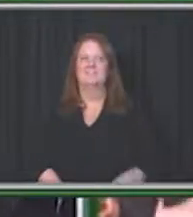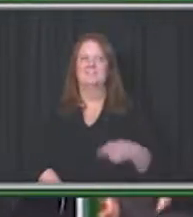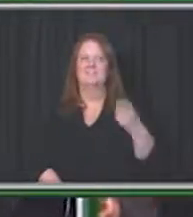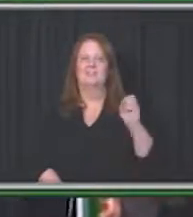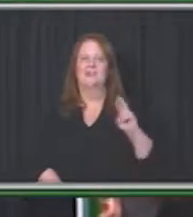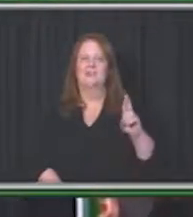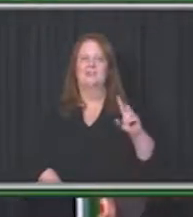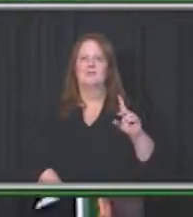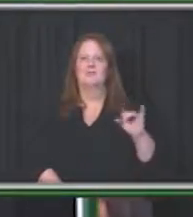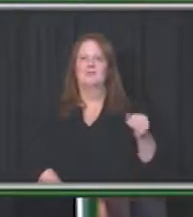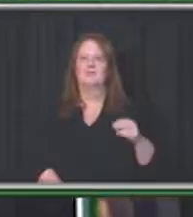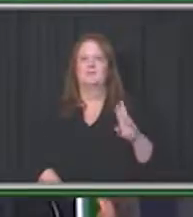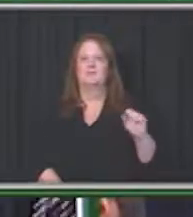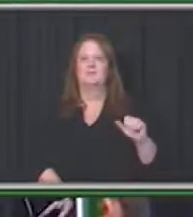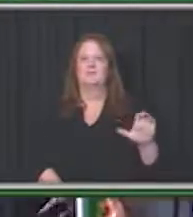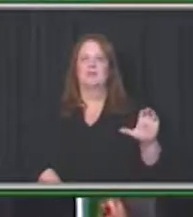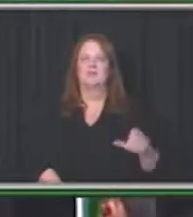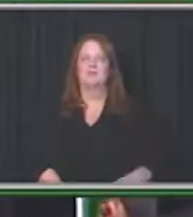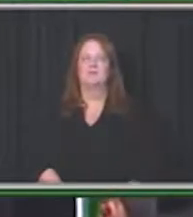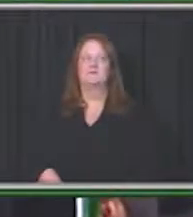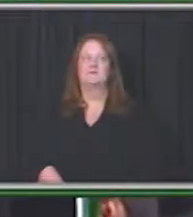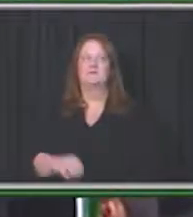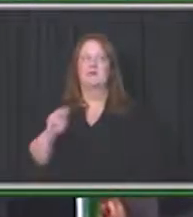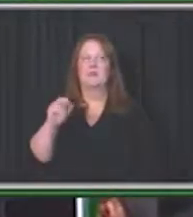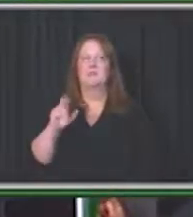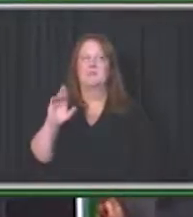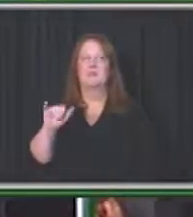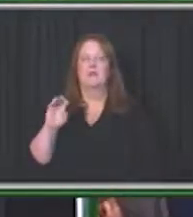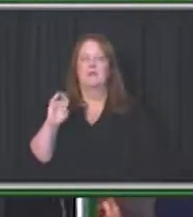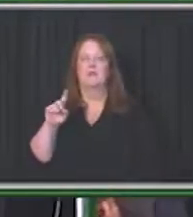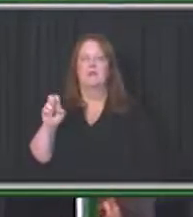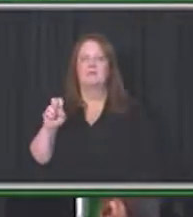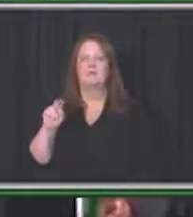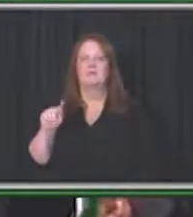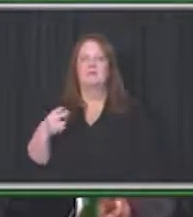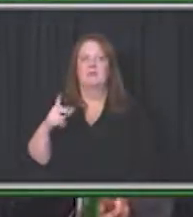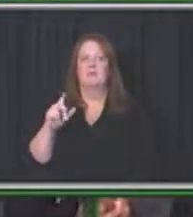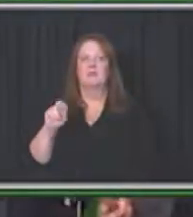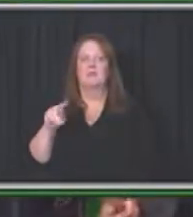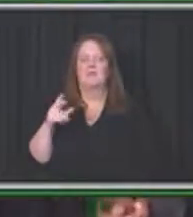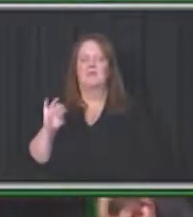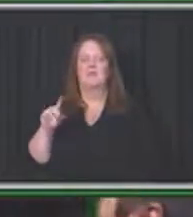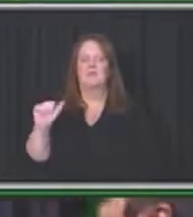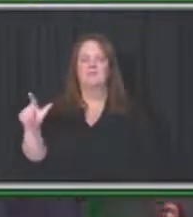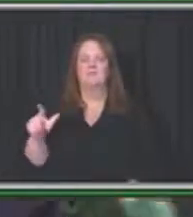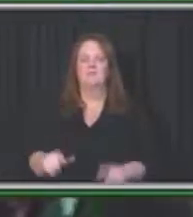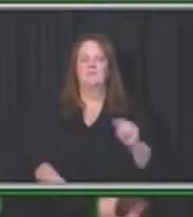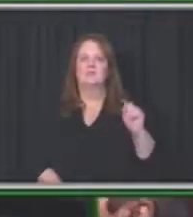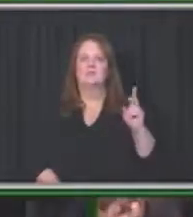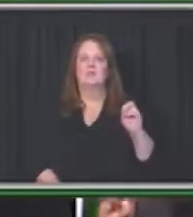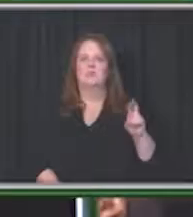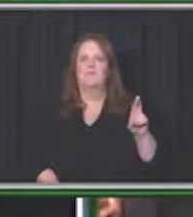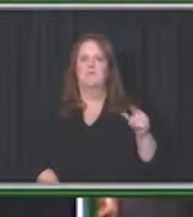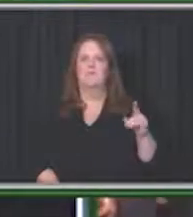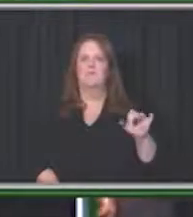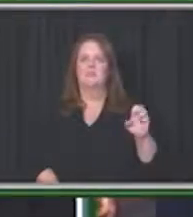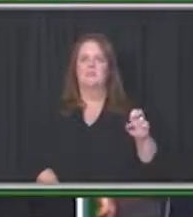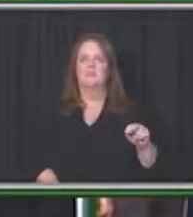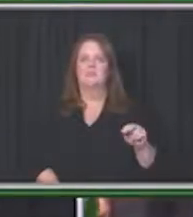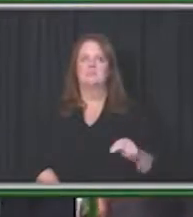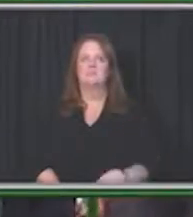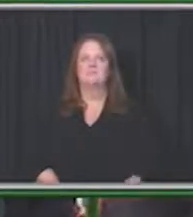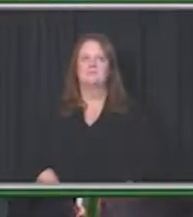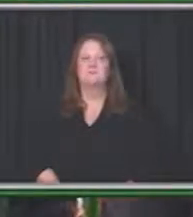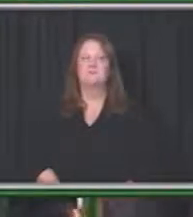Heather Durasset. Mary Elizabeth Long Randall. Trevor Gibson.